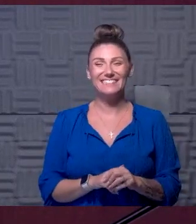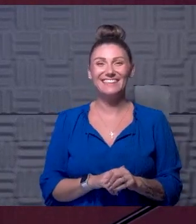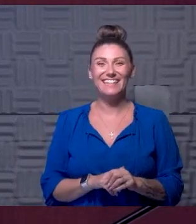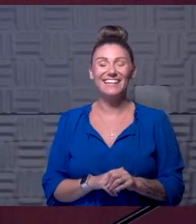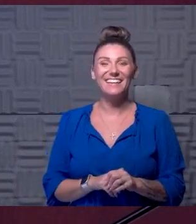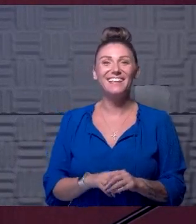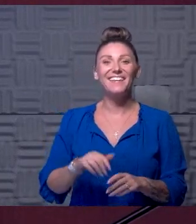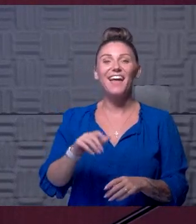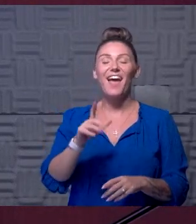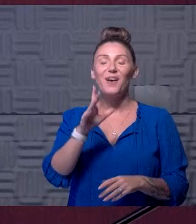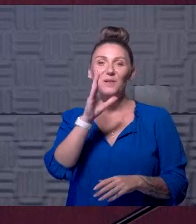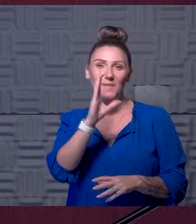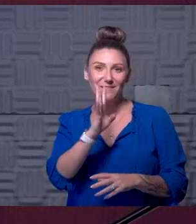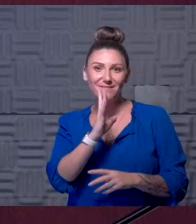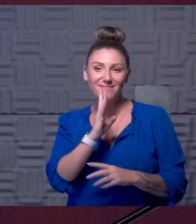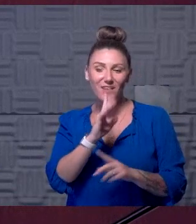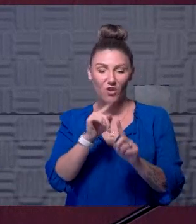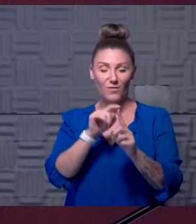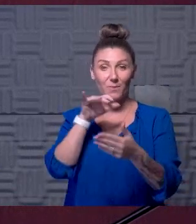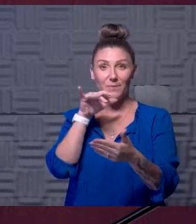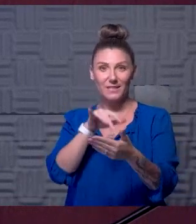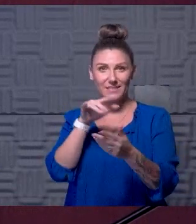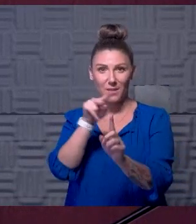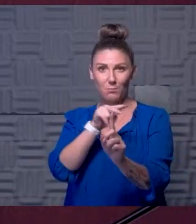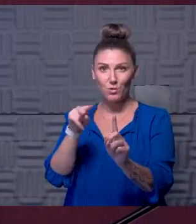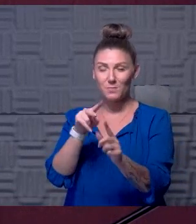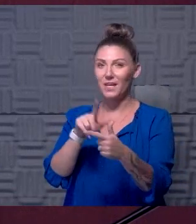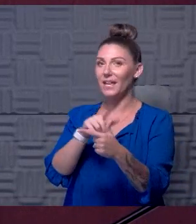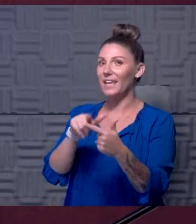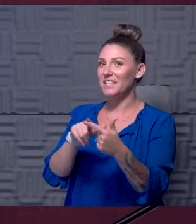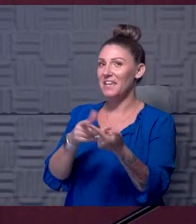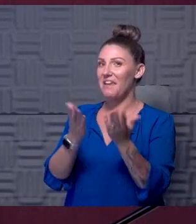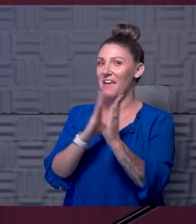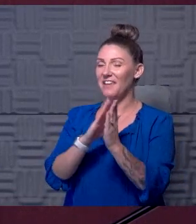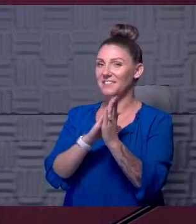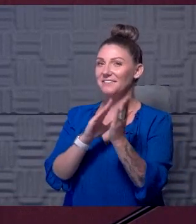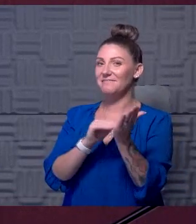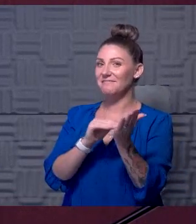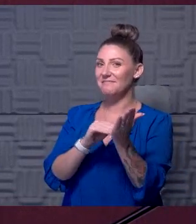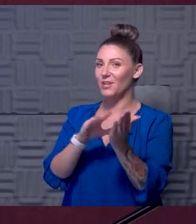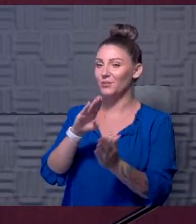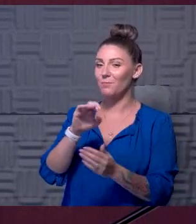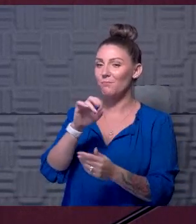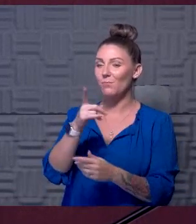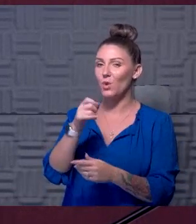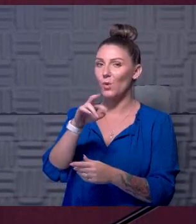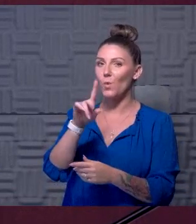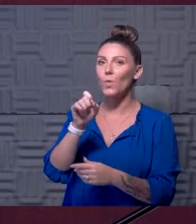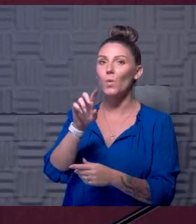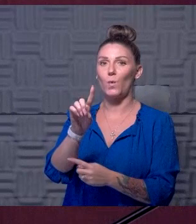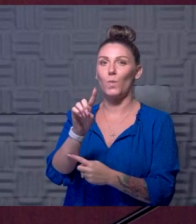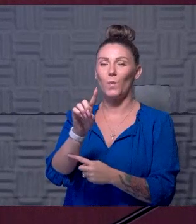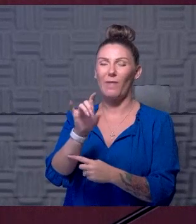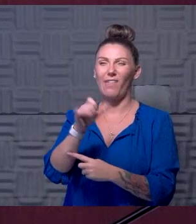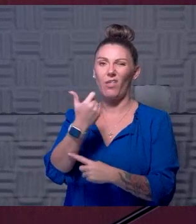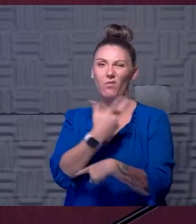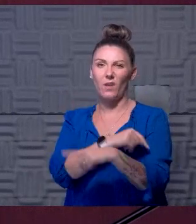So so I'll talk about from our study perspective, and then ask Dr. Pahud to address it from other vaccine perspectives.